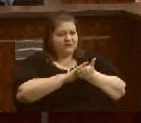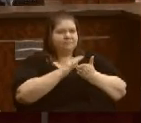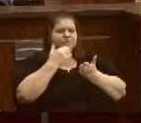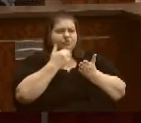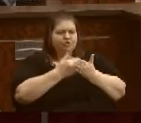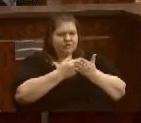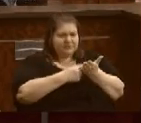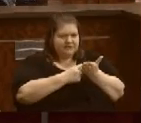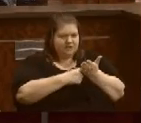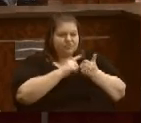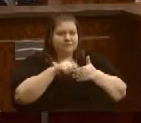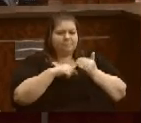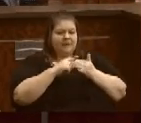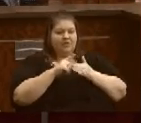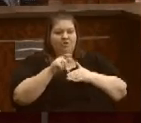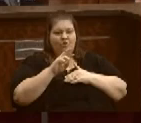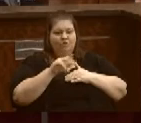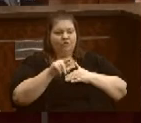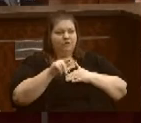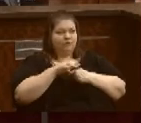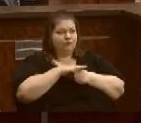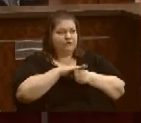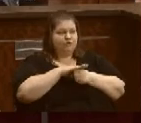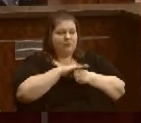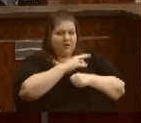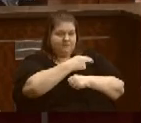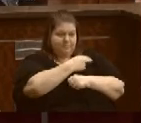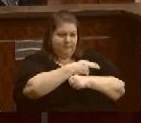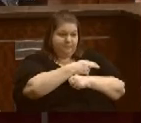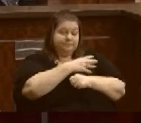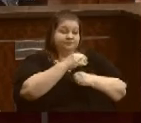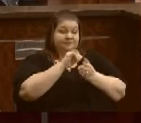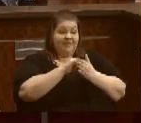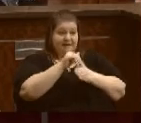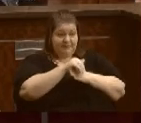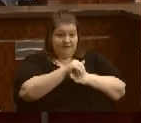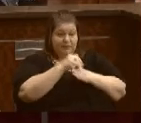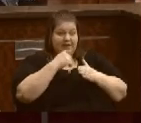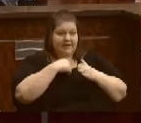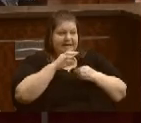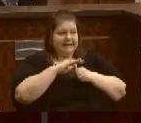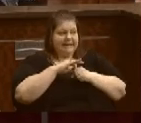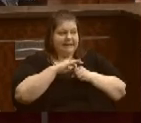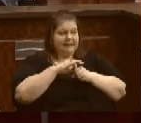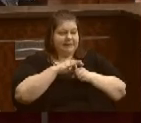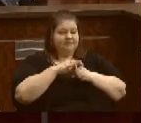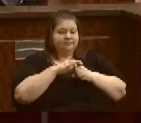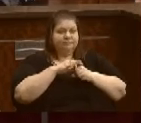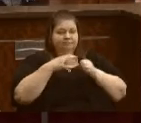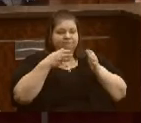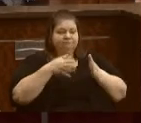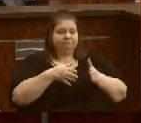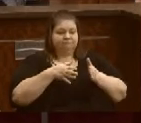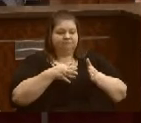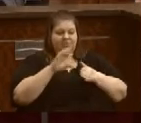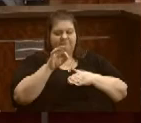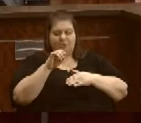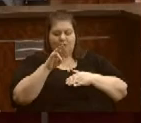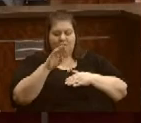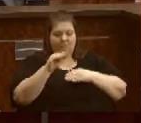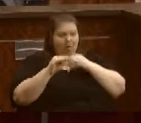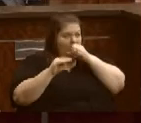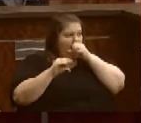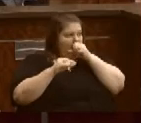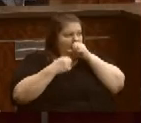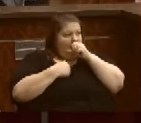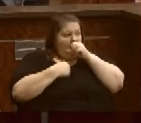Regional Hospital. And that night, we had the candidates forum. Pretty good turnout. I was sitting on